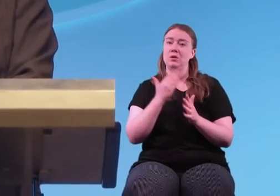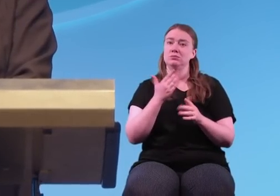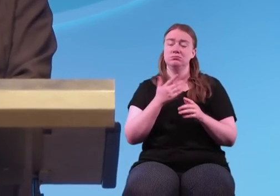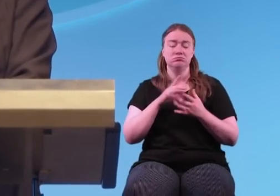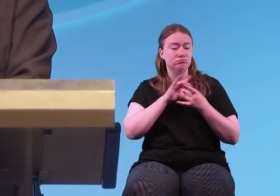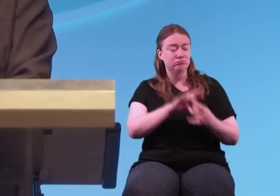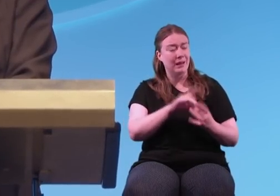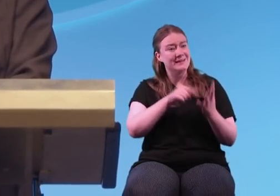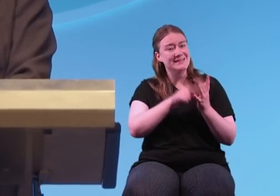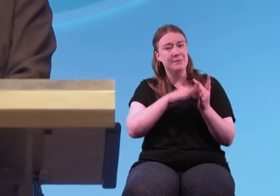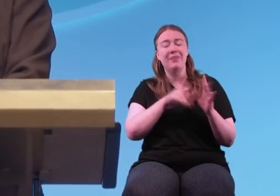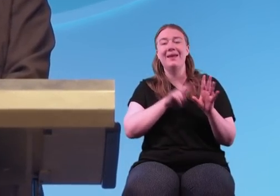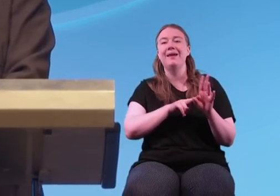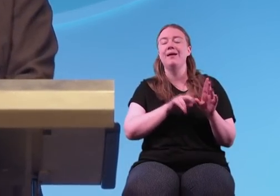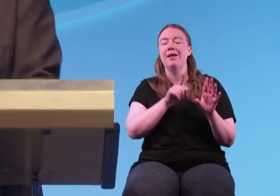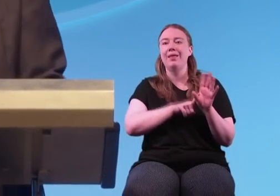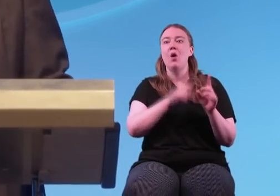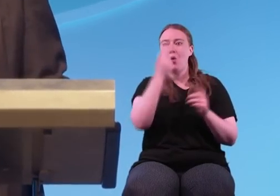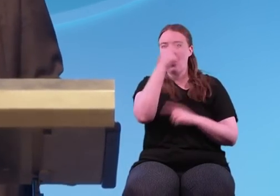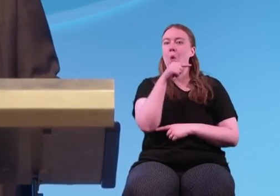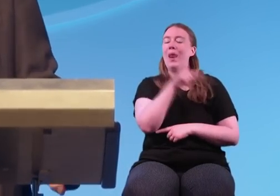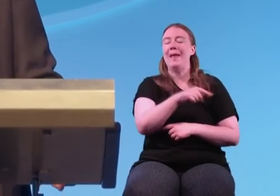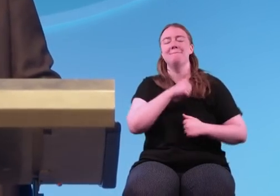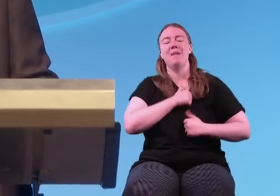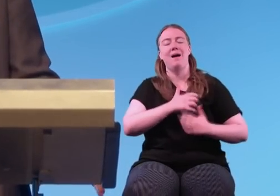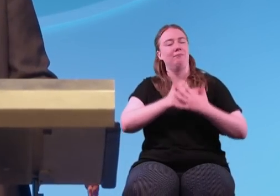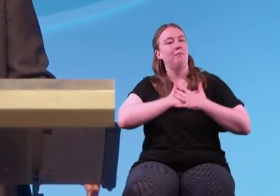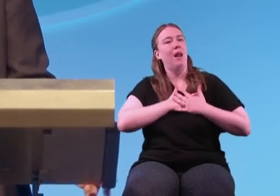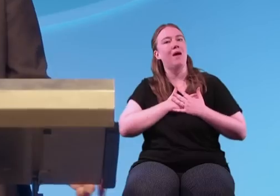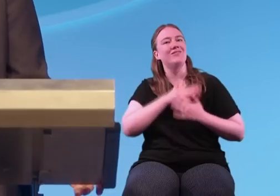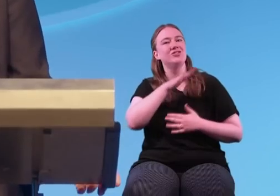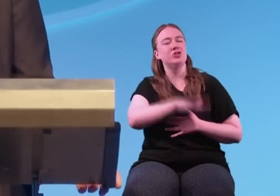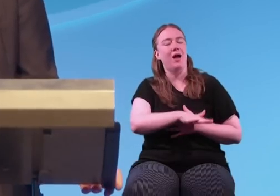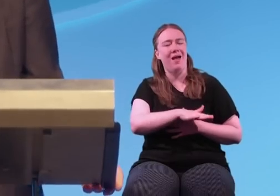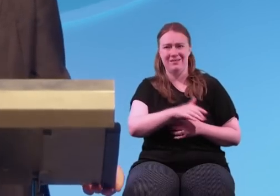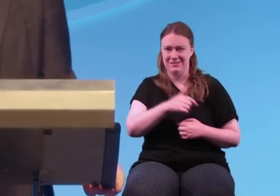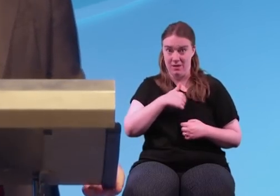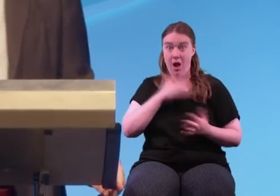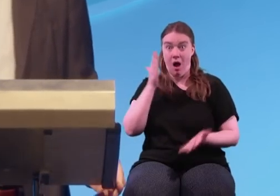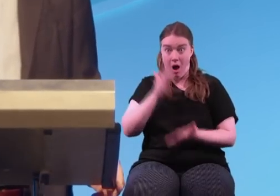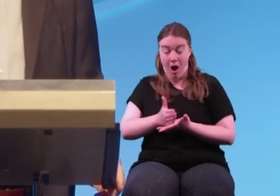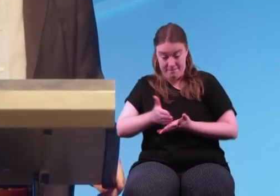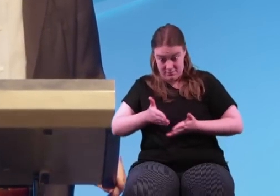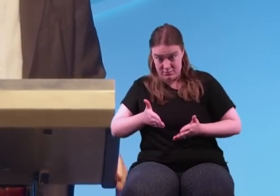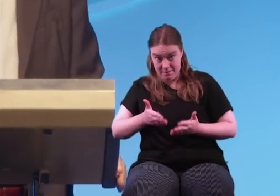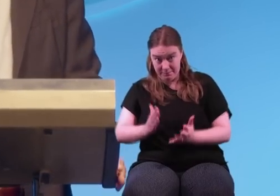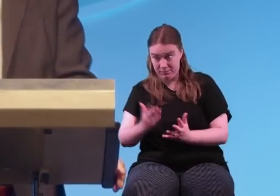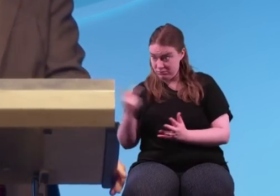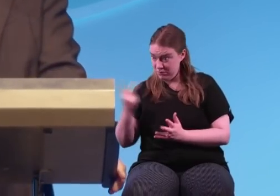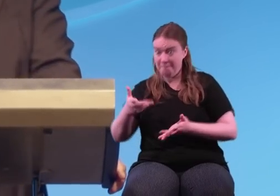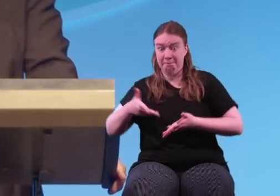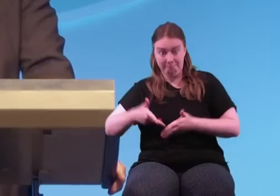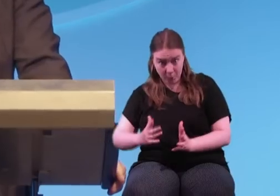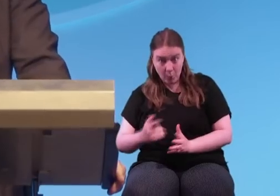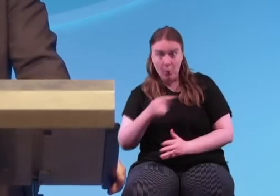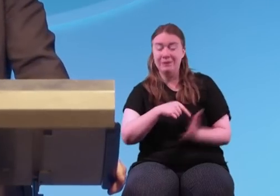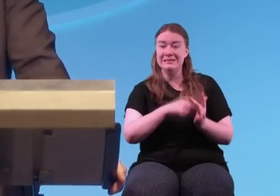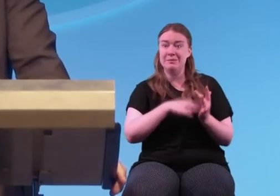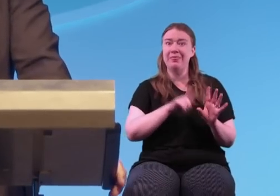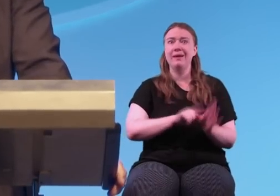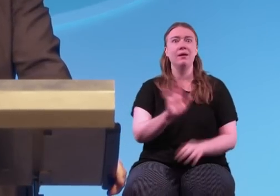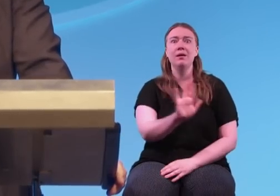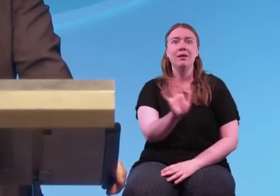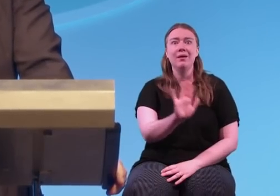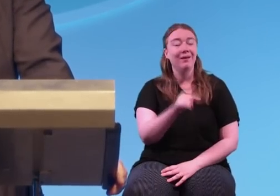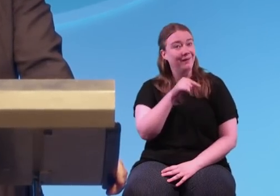beloved child. Of course, we know that Timothy was not Paul's physical son. He had become his beloved child in the